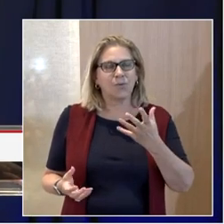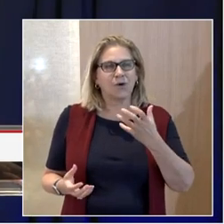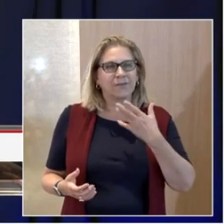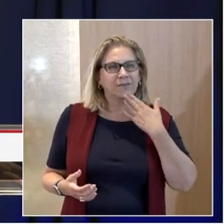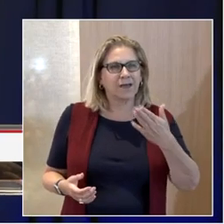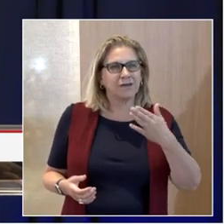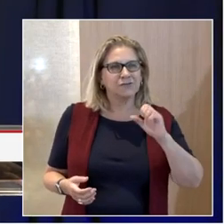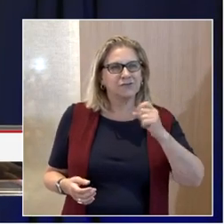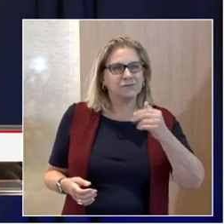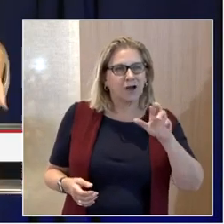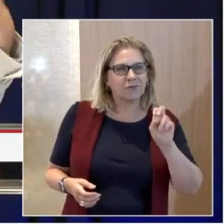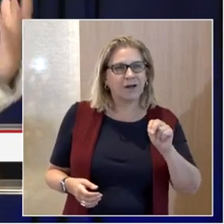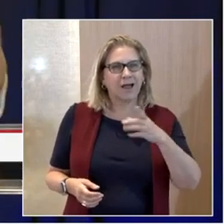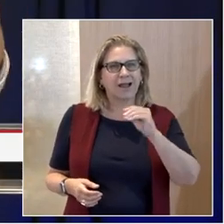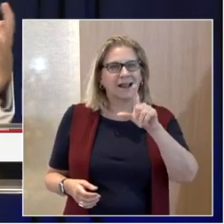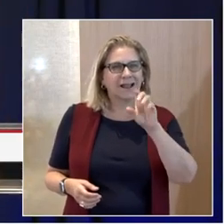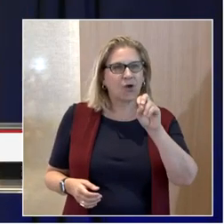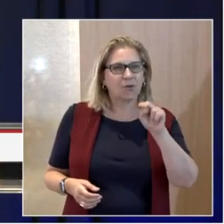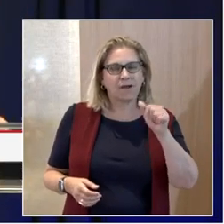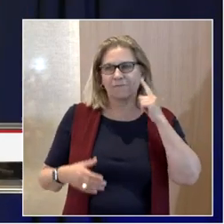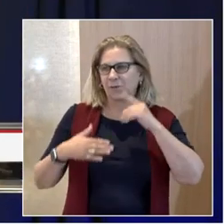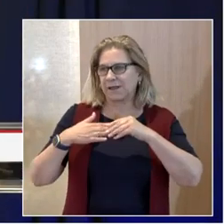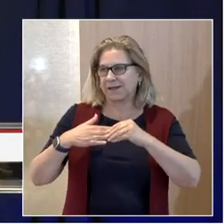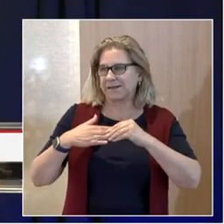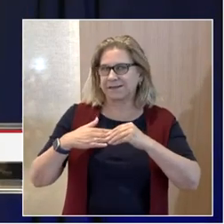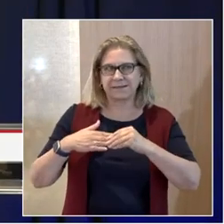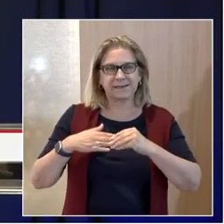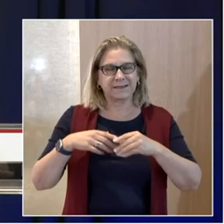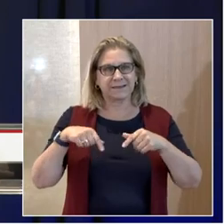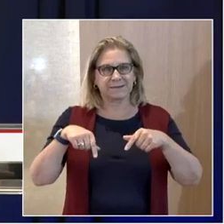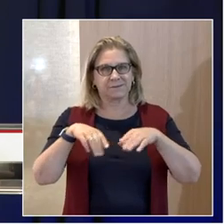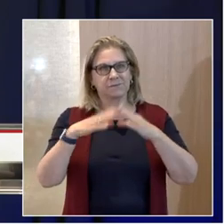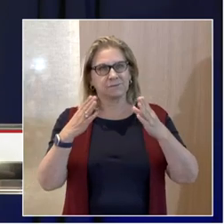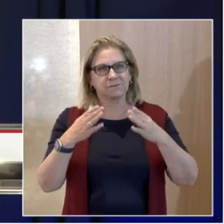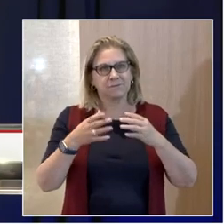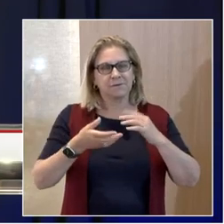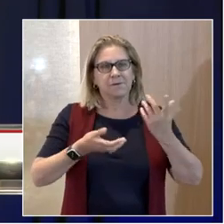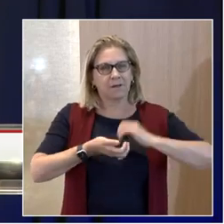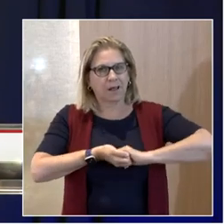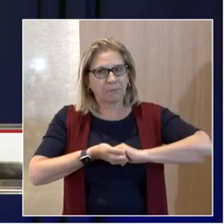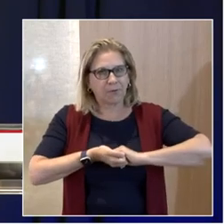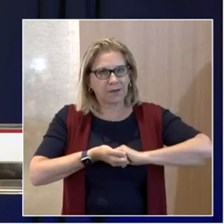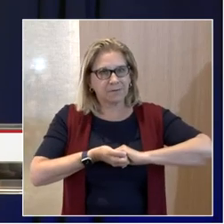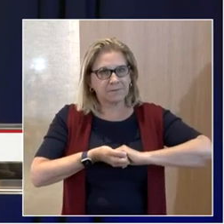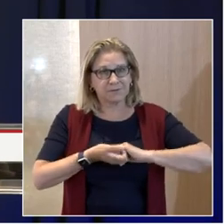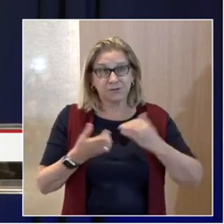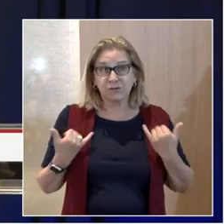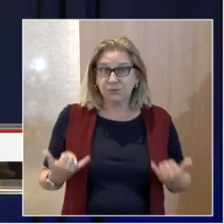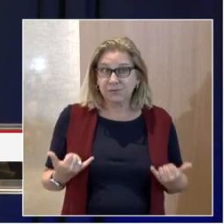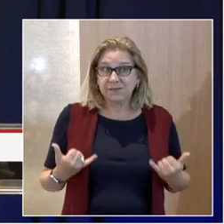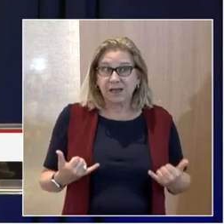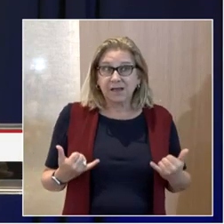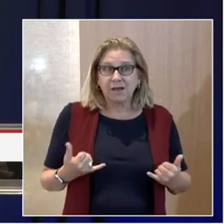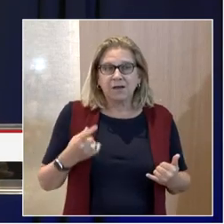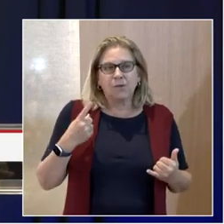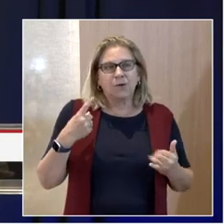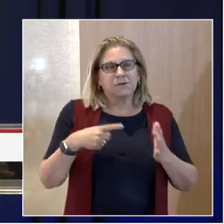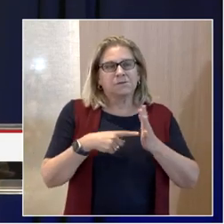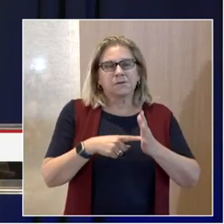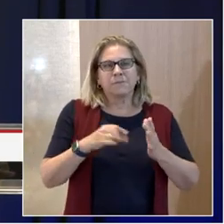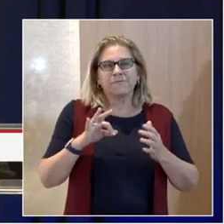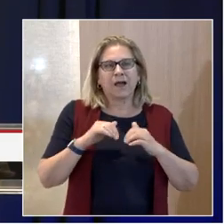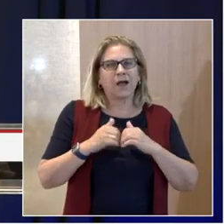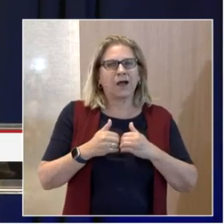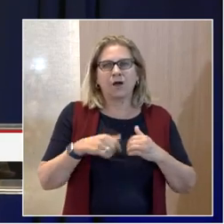continued leadership and galvanizing collaboration. I think today is just one of many, many examples of how you all